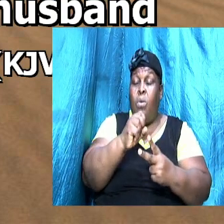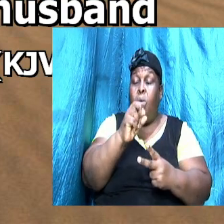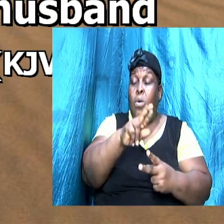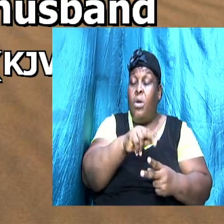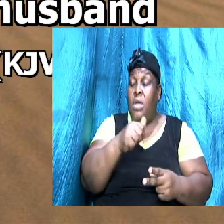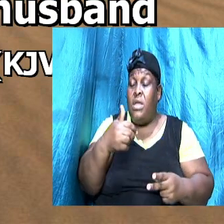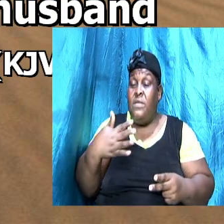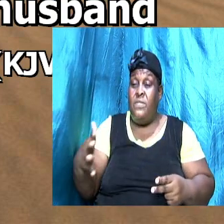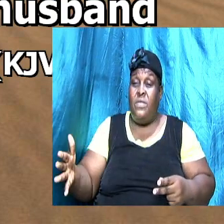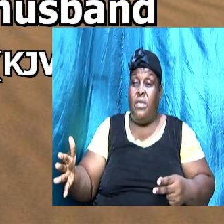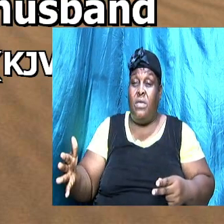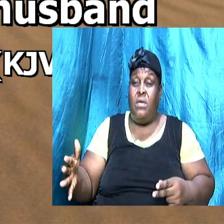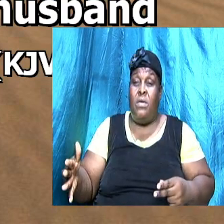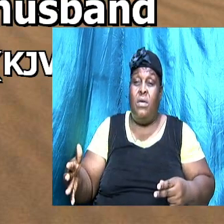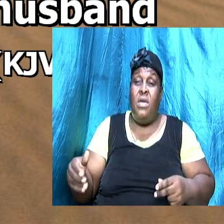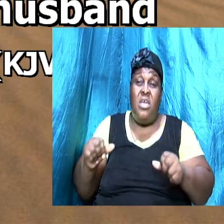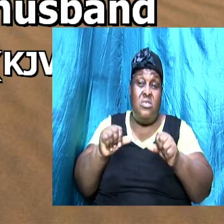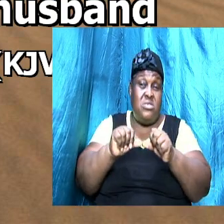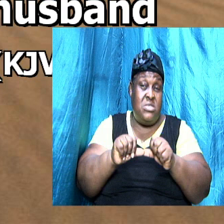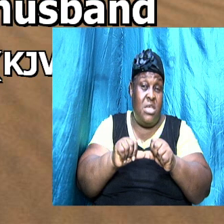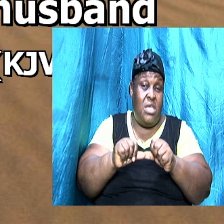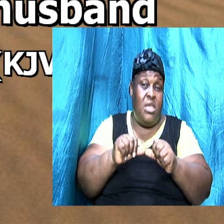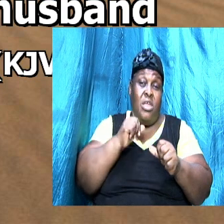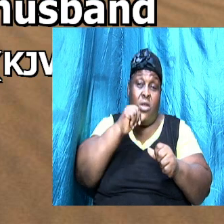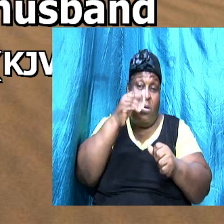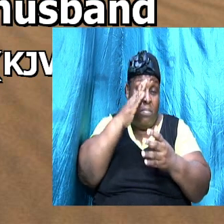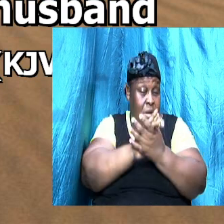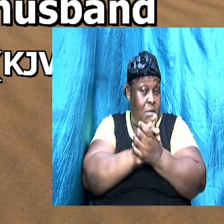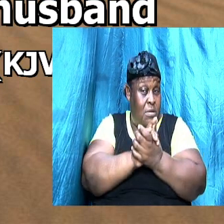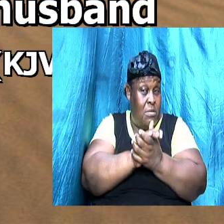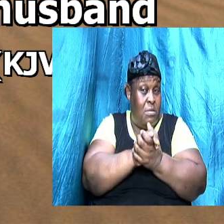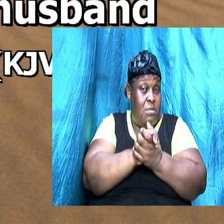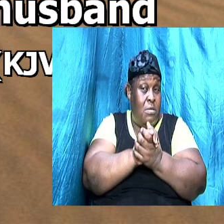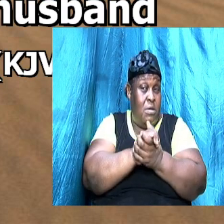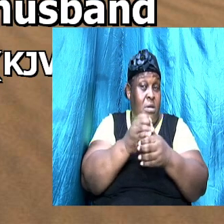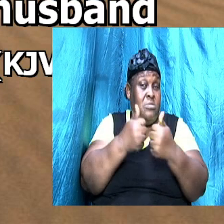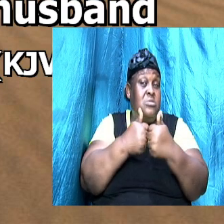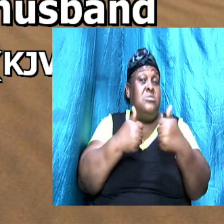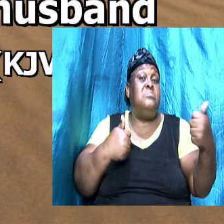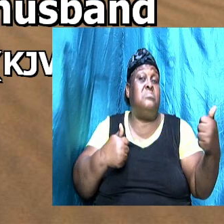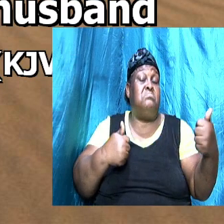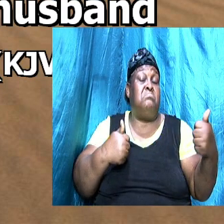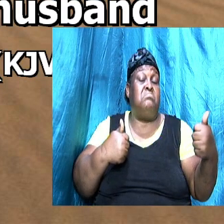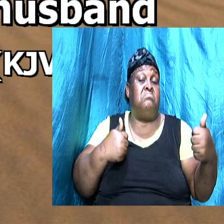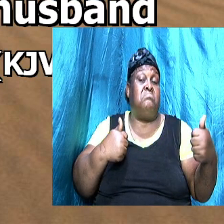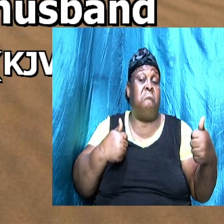that. And they are remaining unmarried, they are apart.